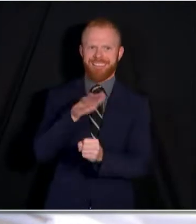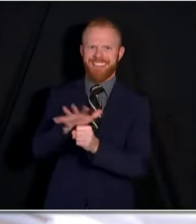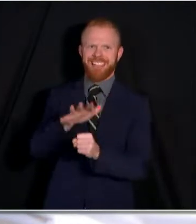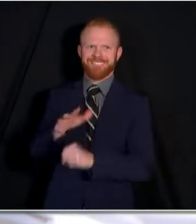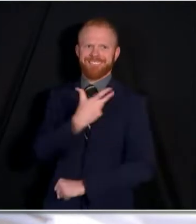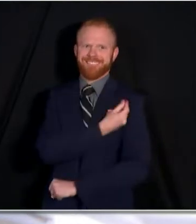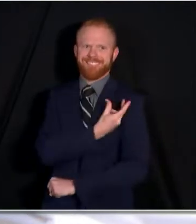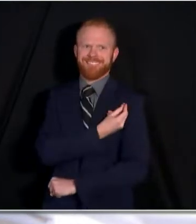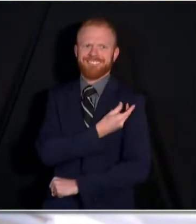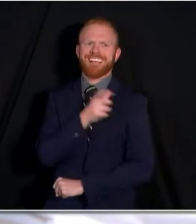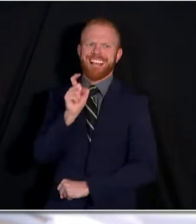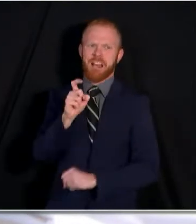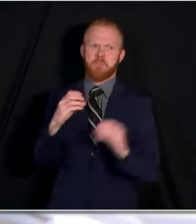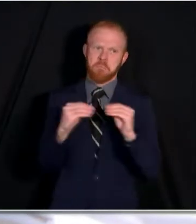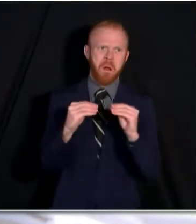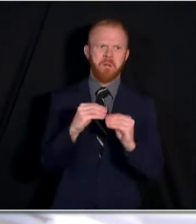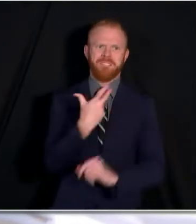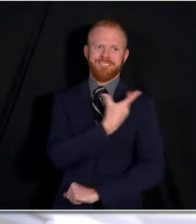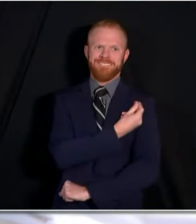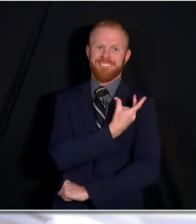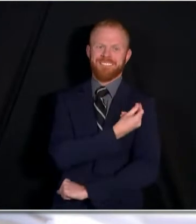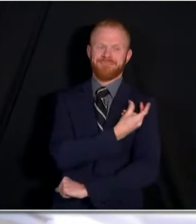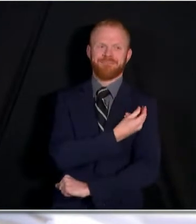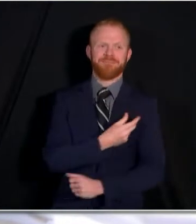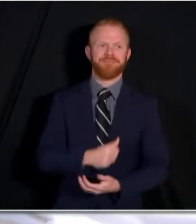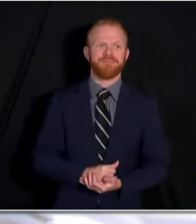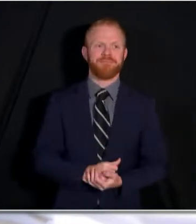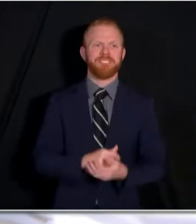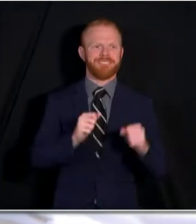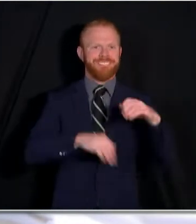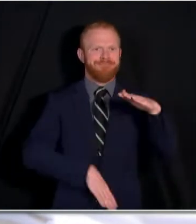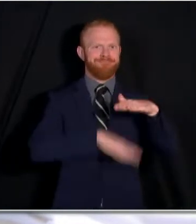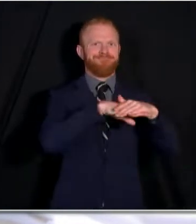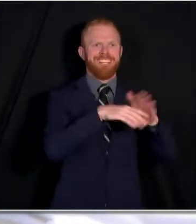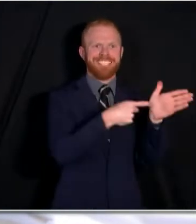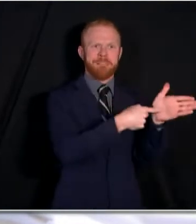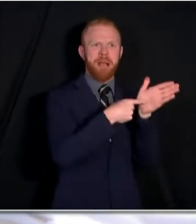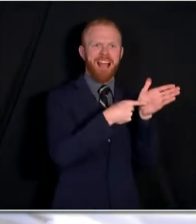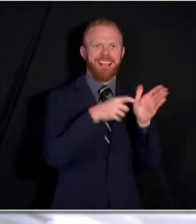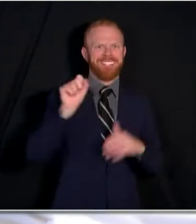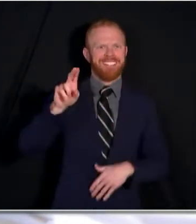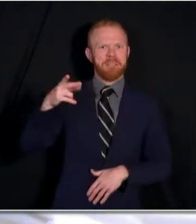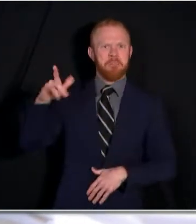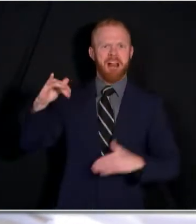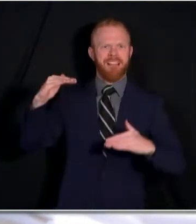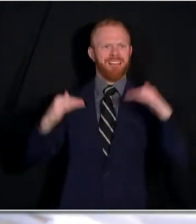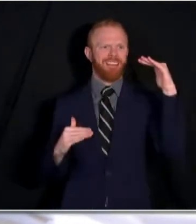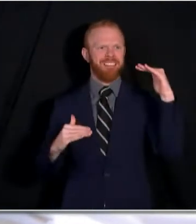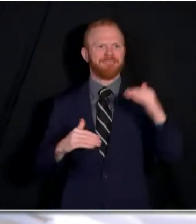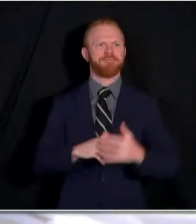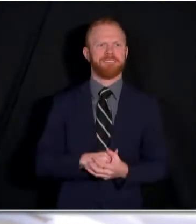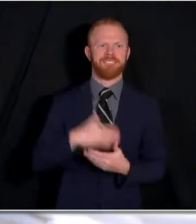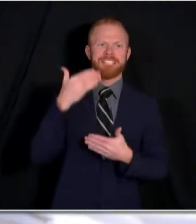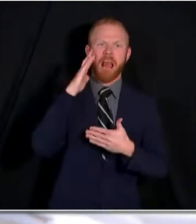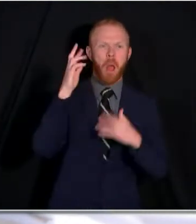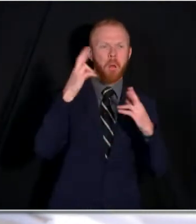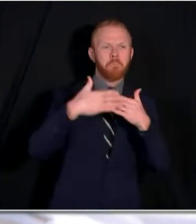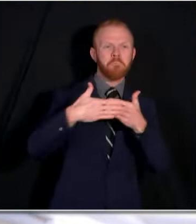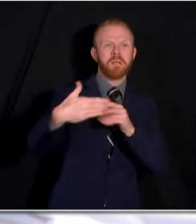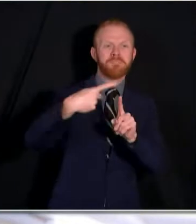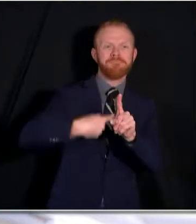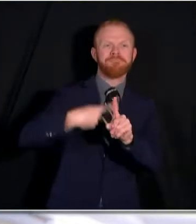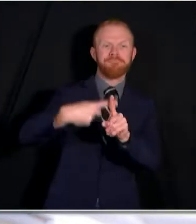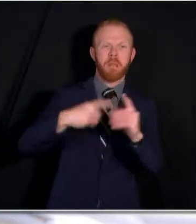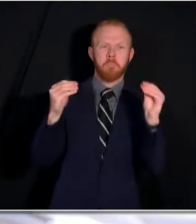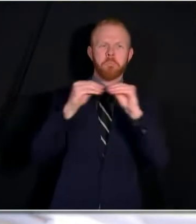about this, enough vaccine for the demand. In about a month or two, that will flip, and we will have more vaccine than capacity